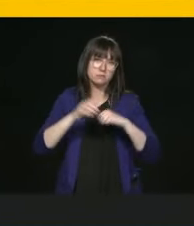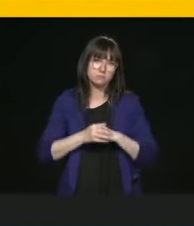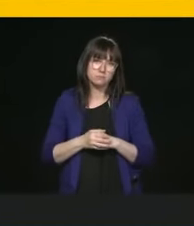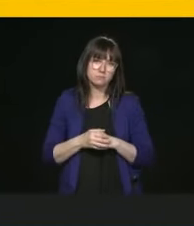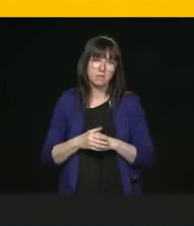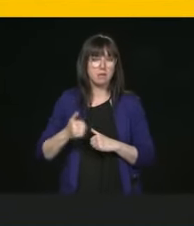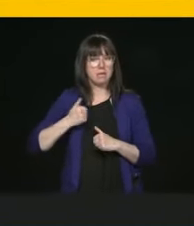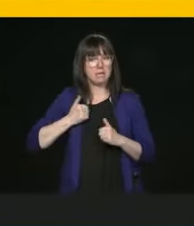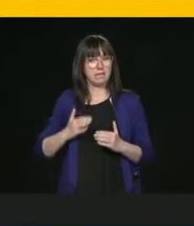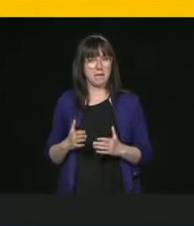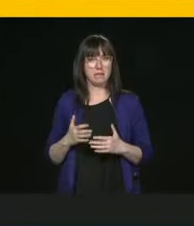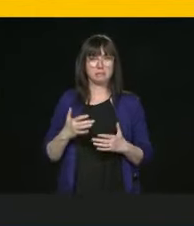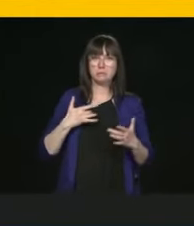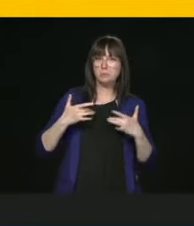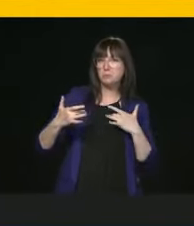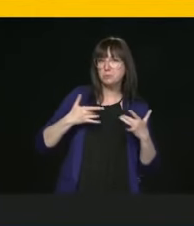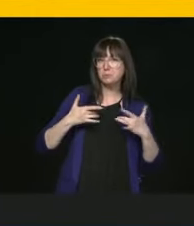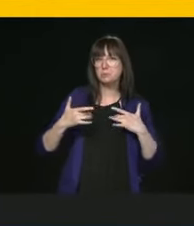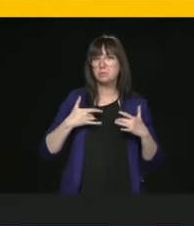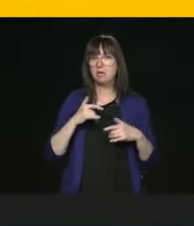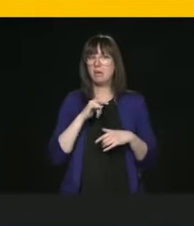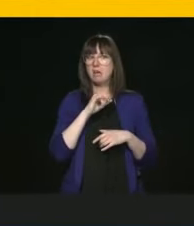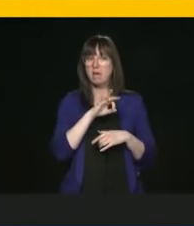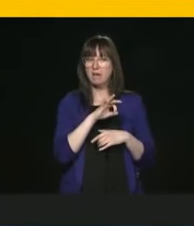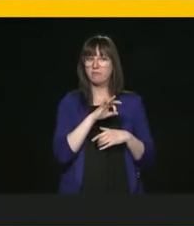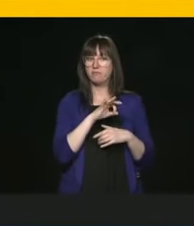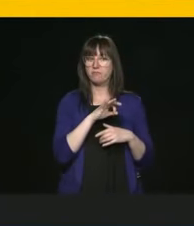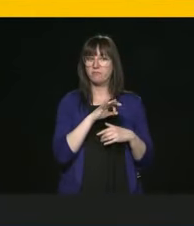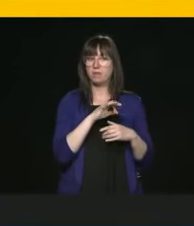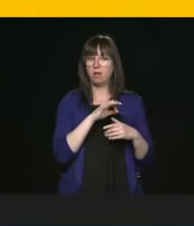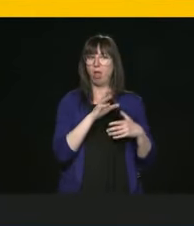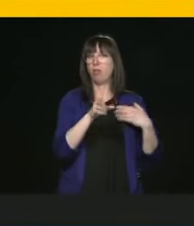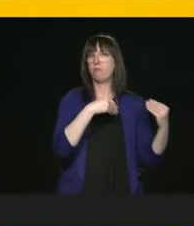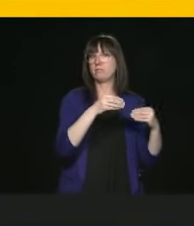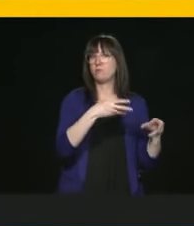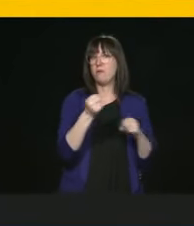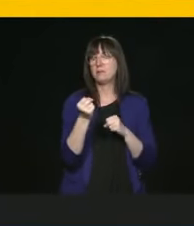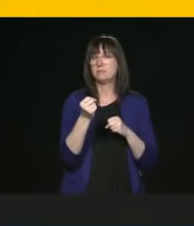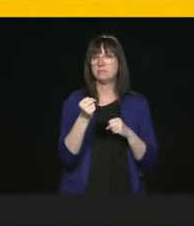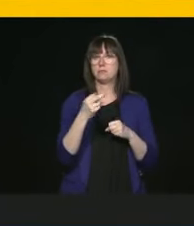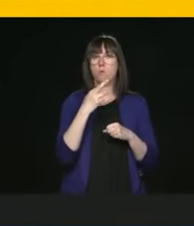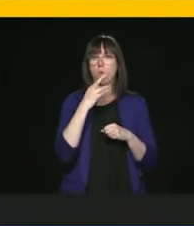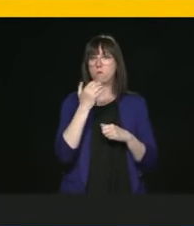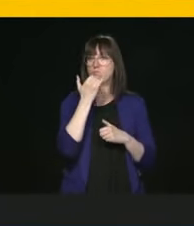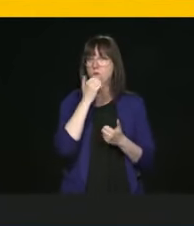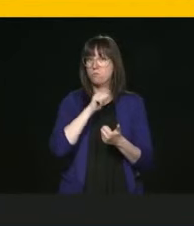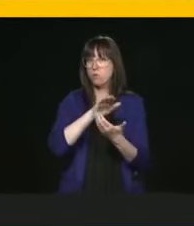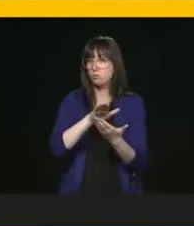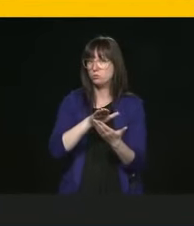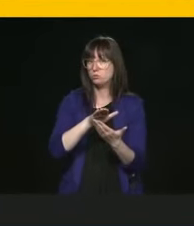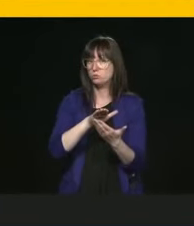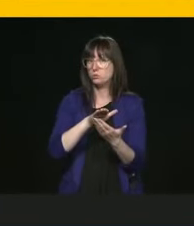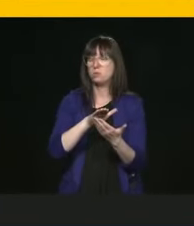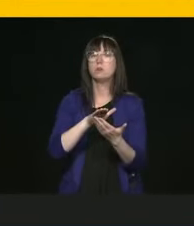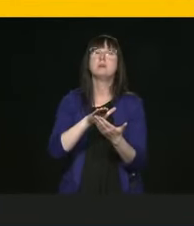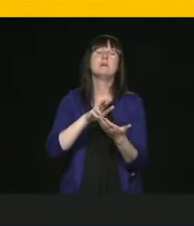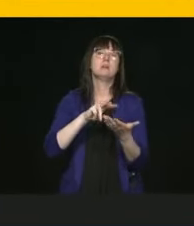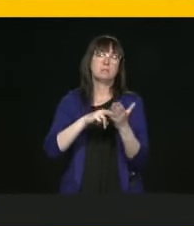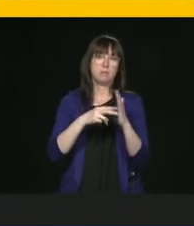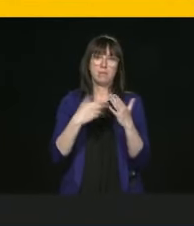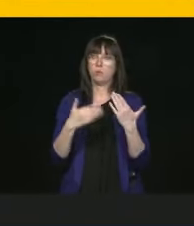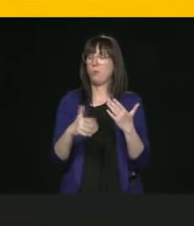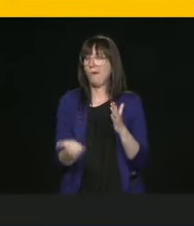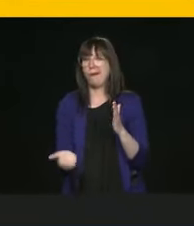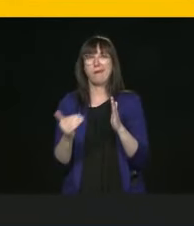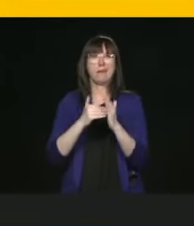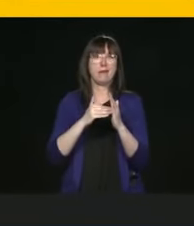really worried that if we reopen too quickly or too soon or in the wrong way, we could find ourselves back in